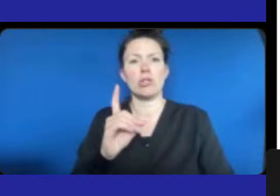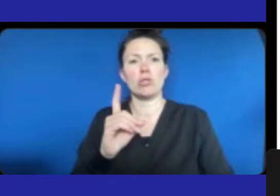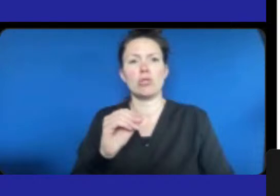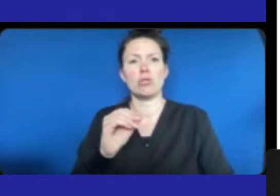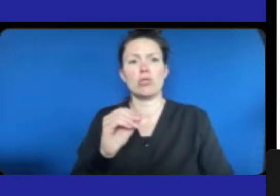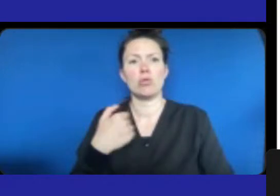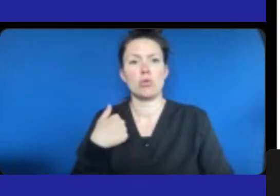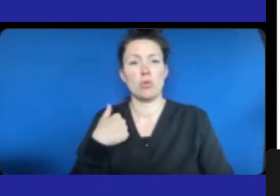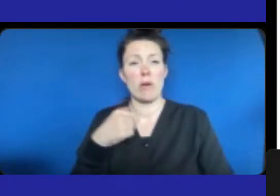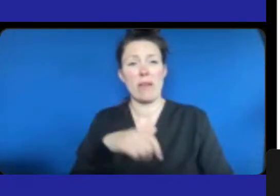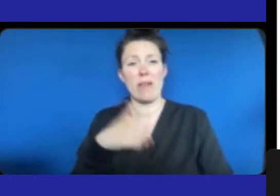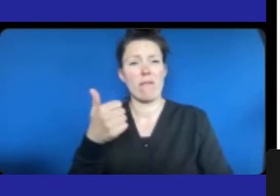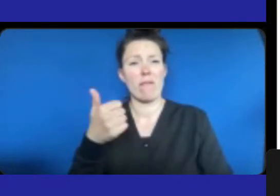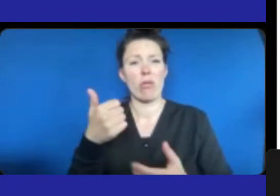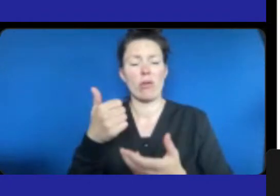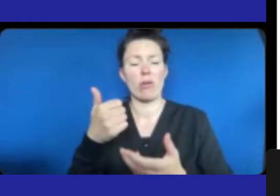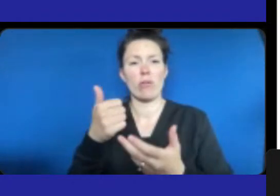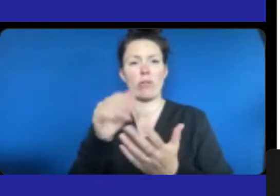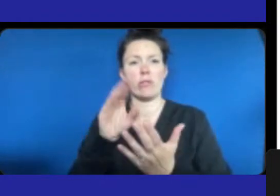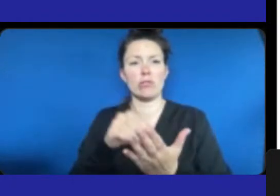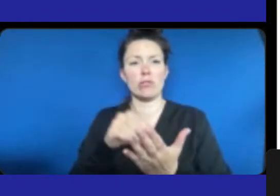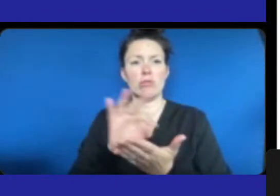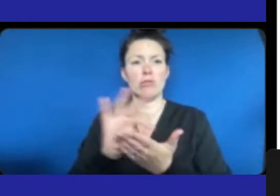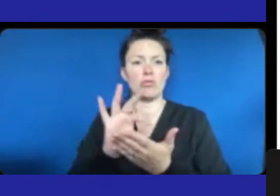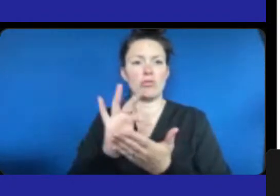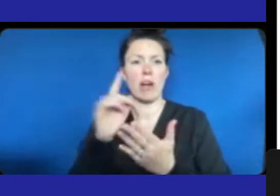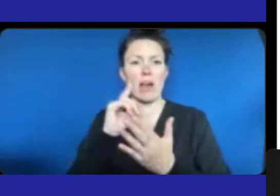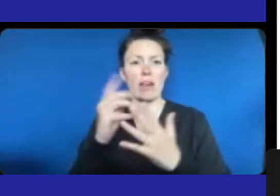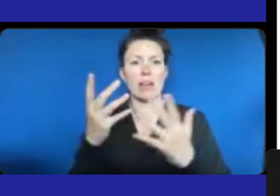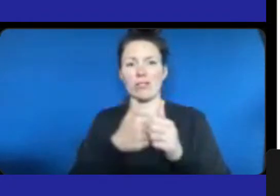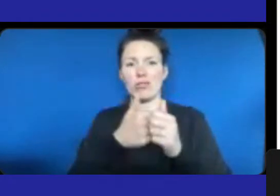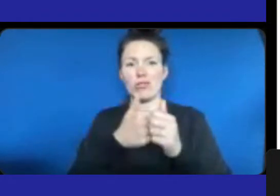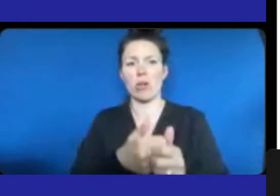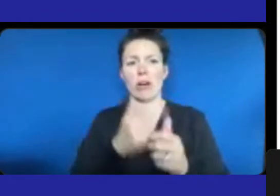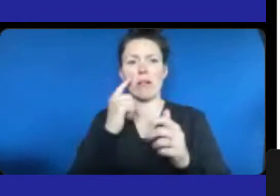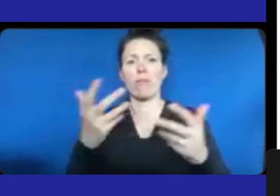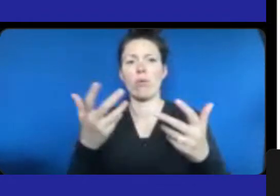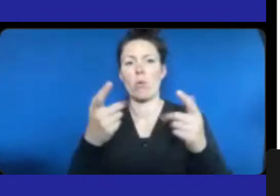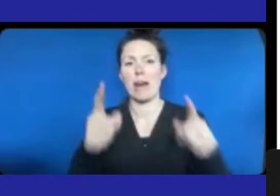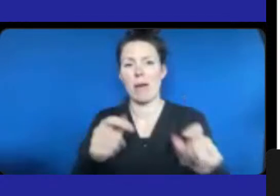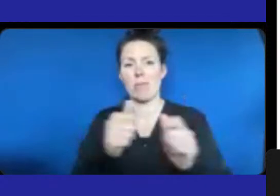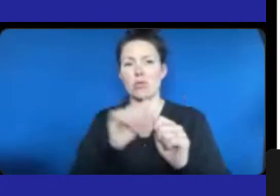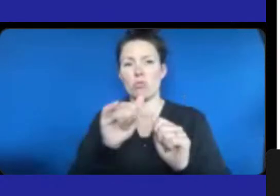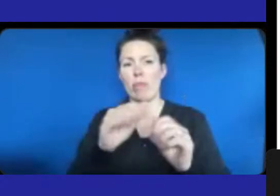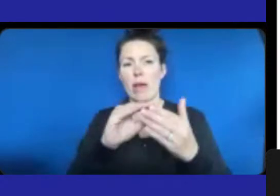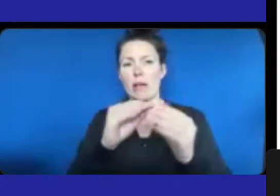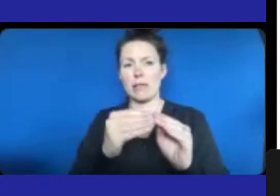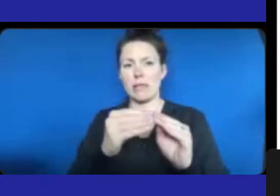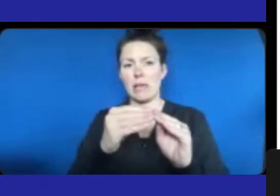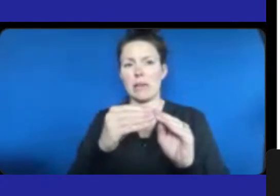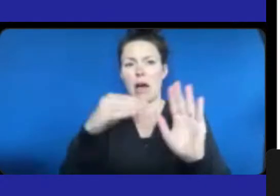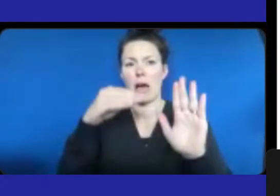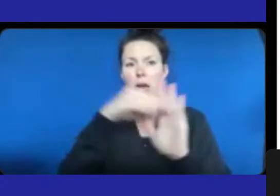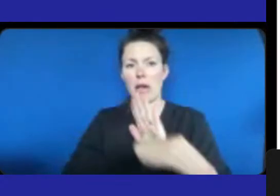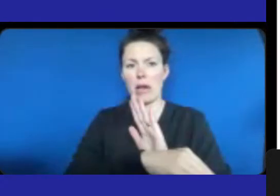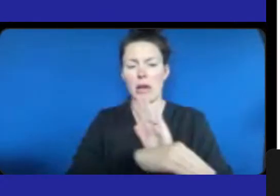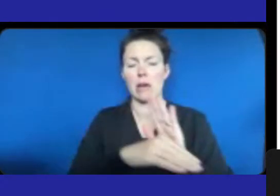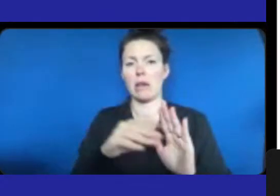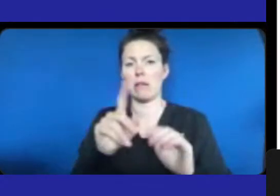do we have any tracking or record of what happens to that decline in enrollment? Are we